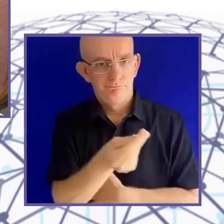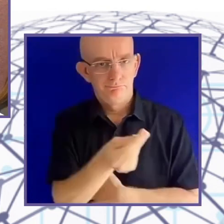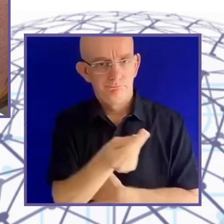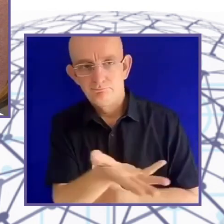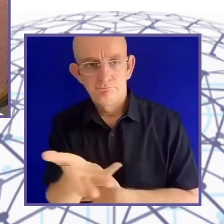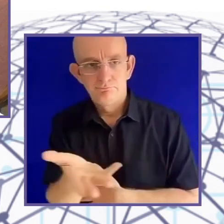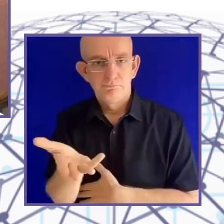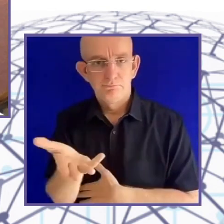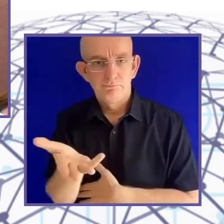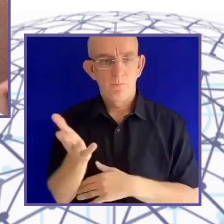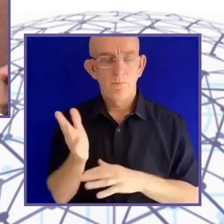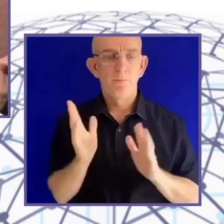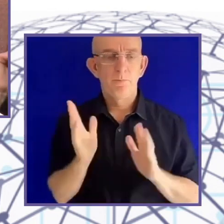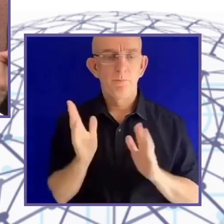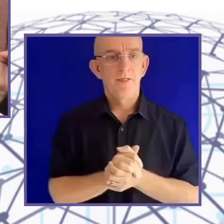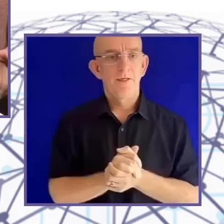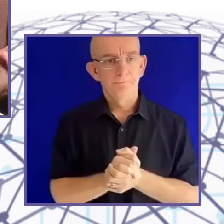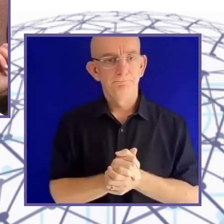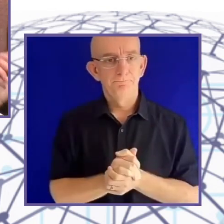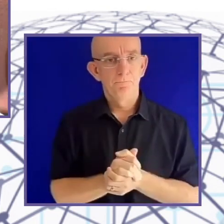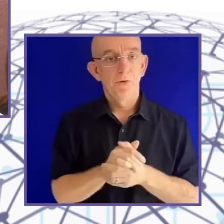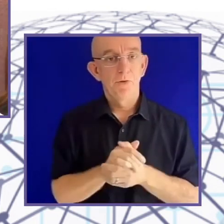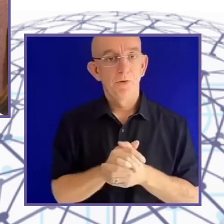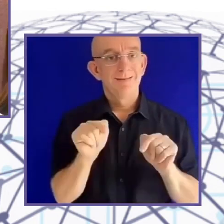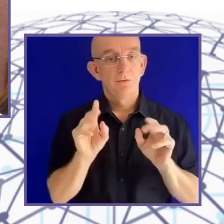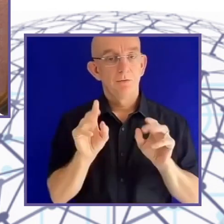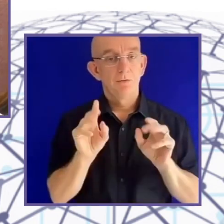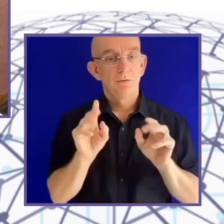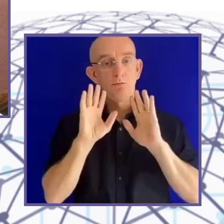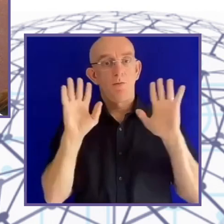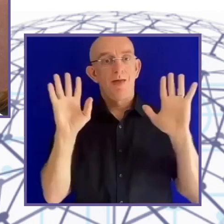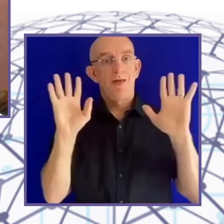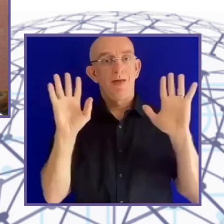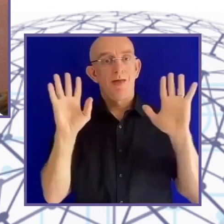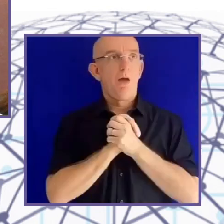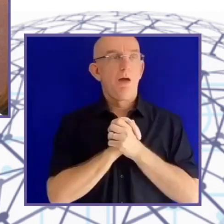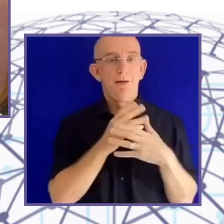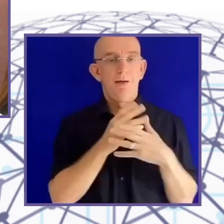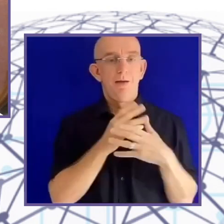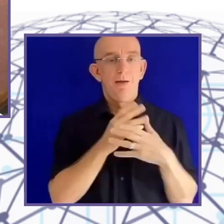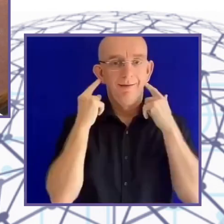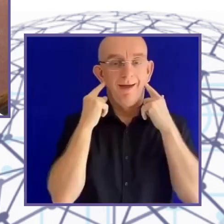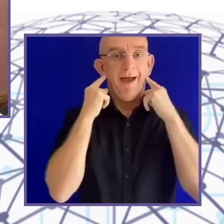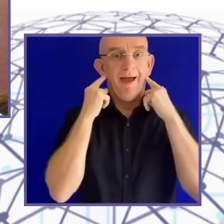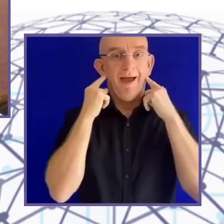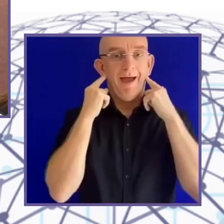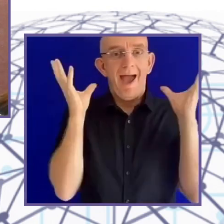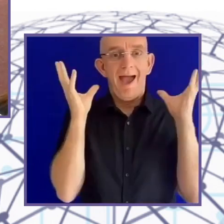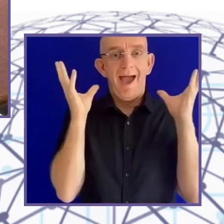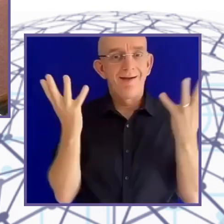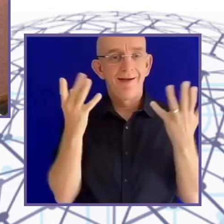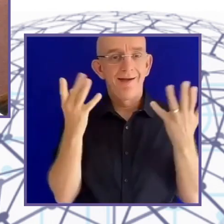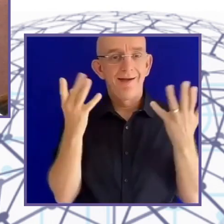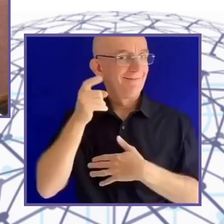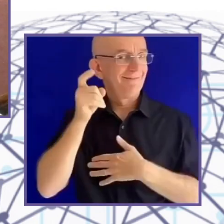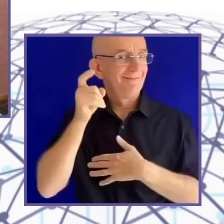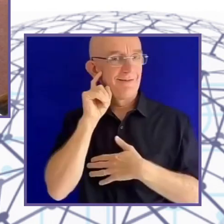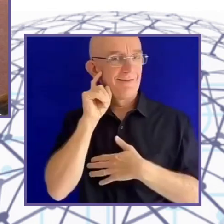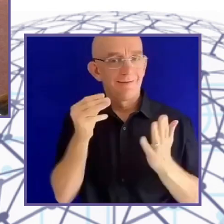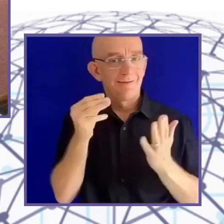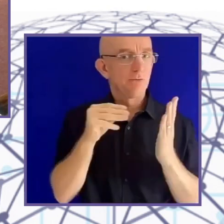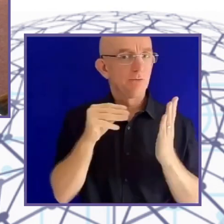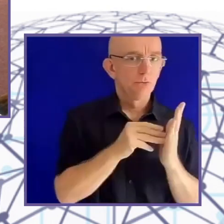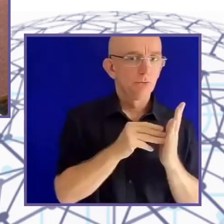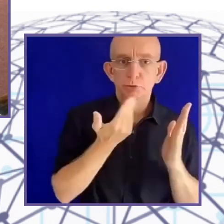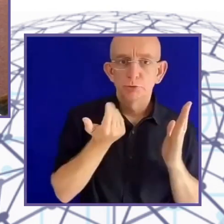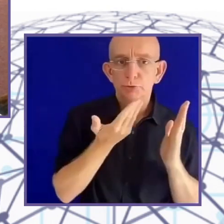2,000 US dollars per unit if bought in country, but they were procured at the low cost for the same